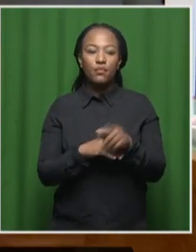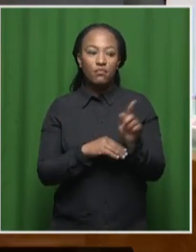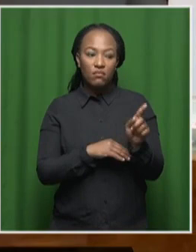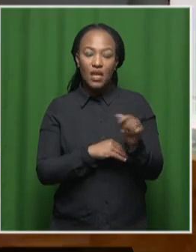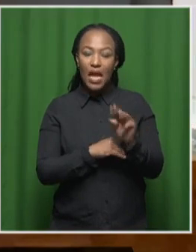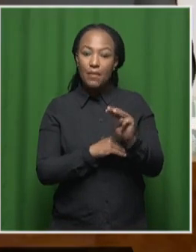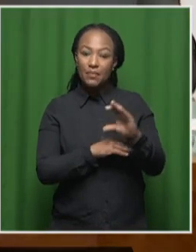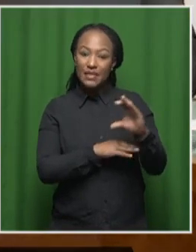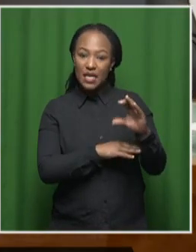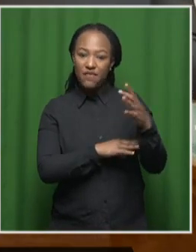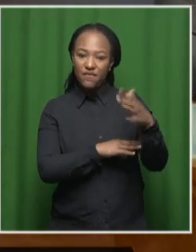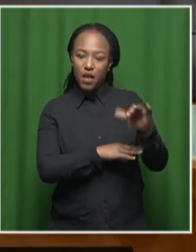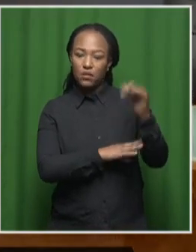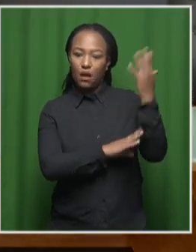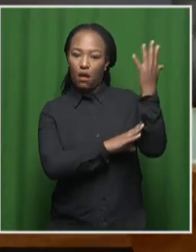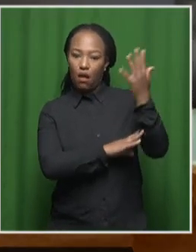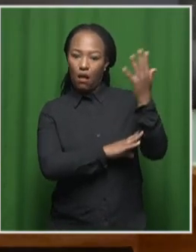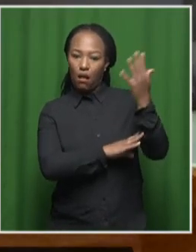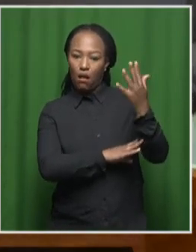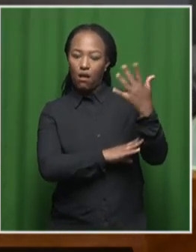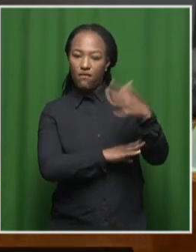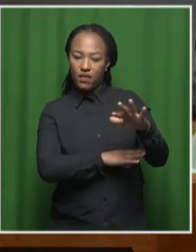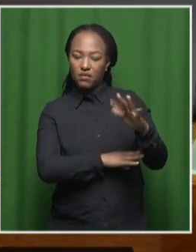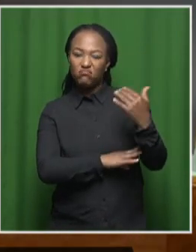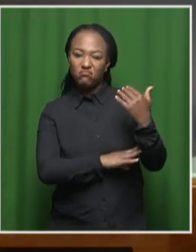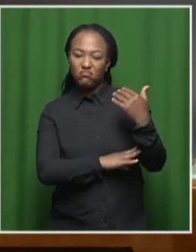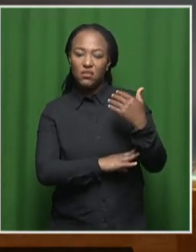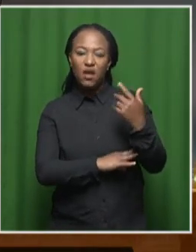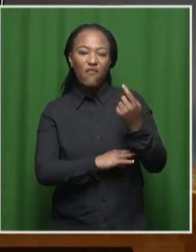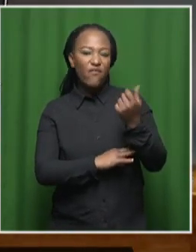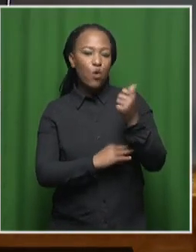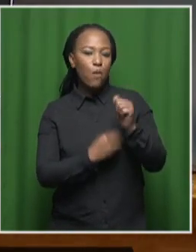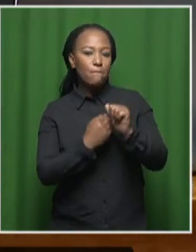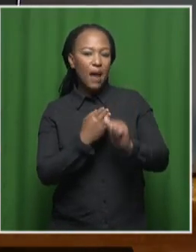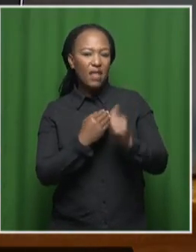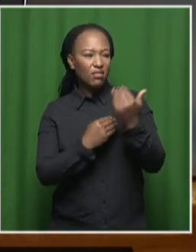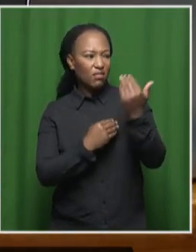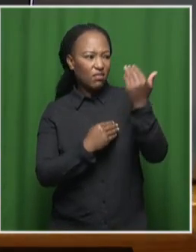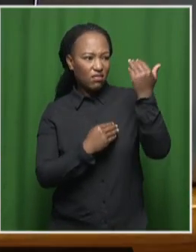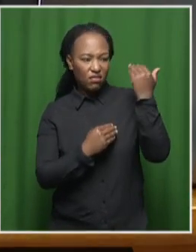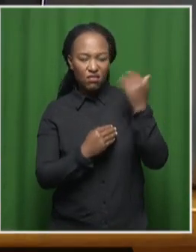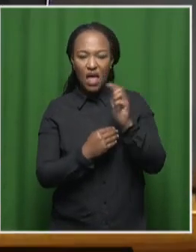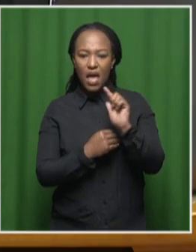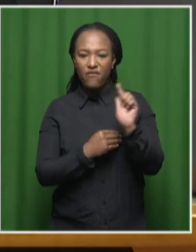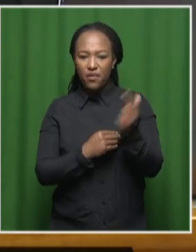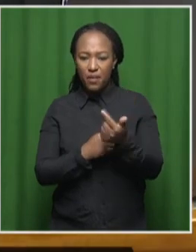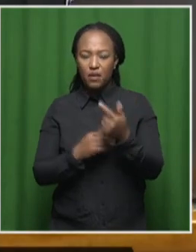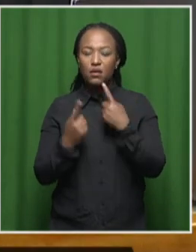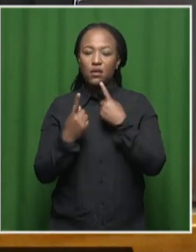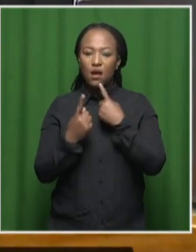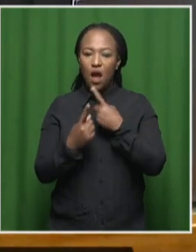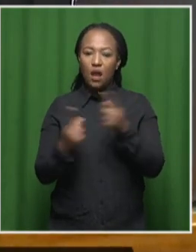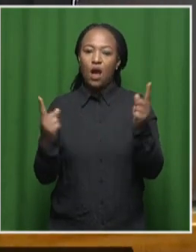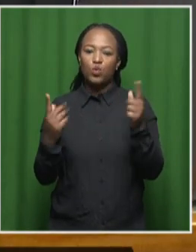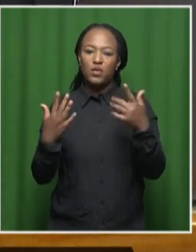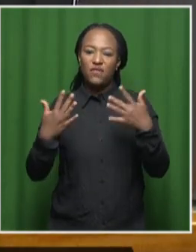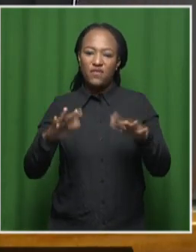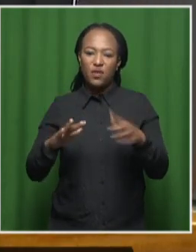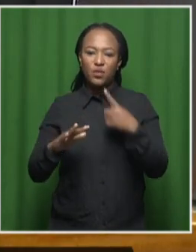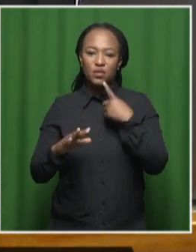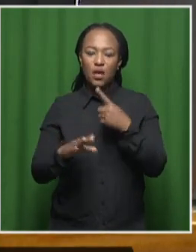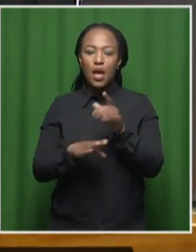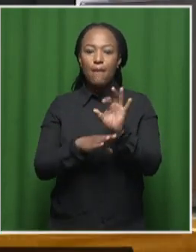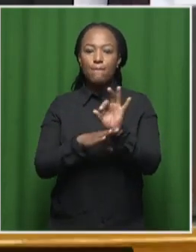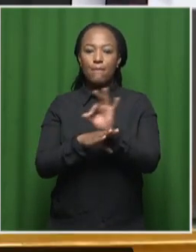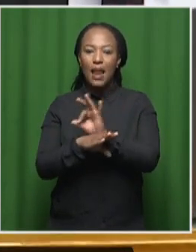think a few months back, we had everybody here announcing that these are plans that are already